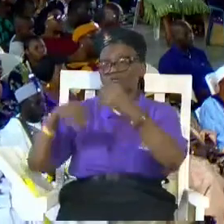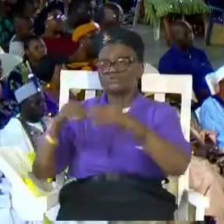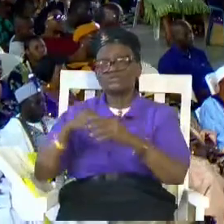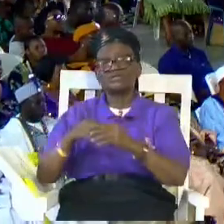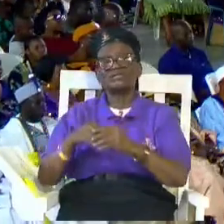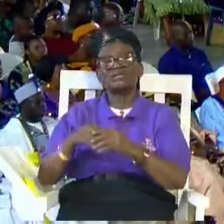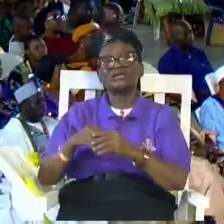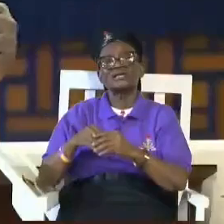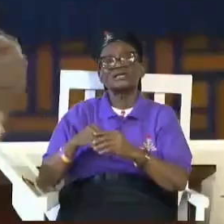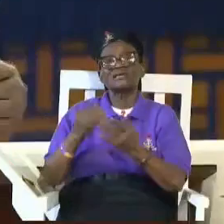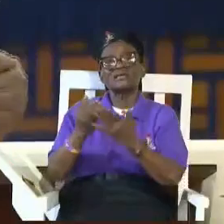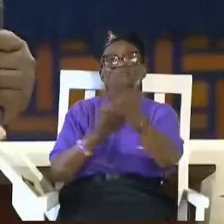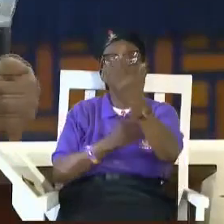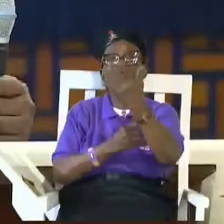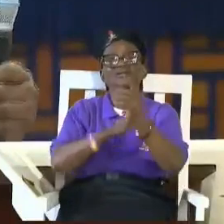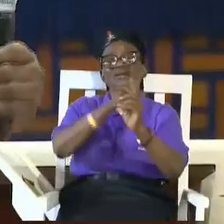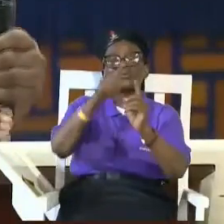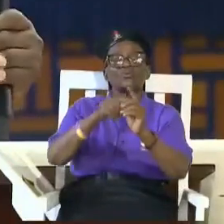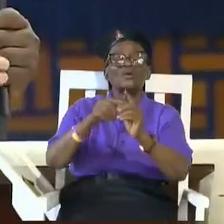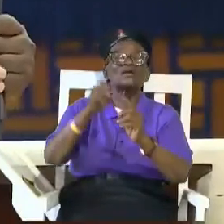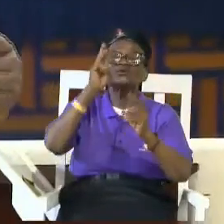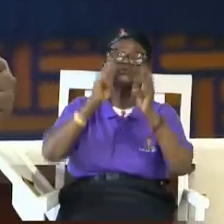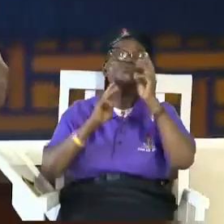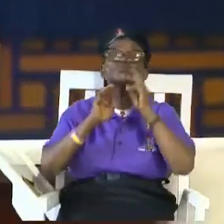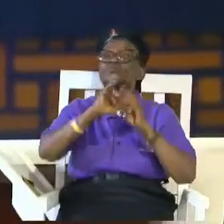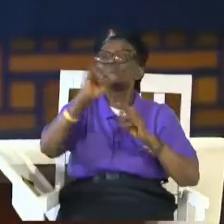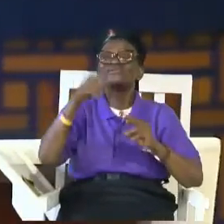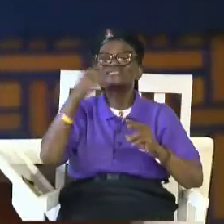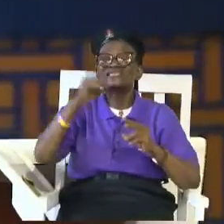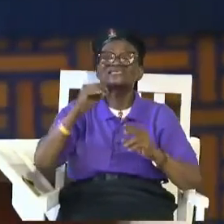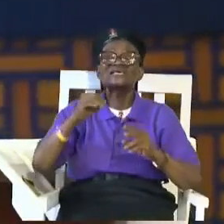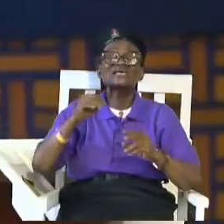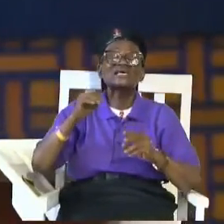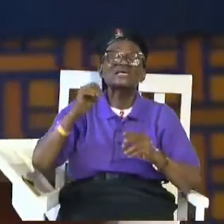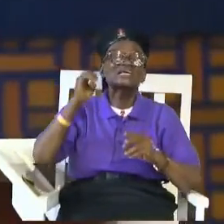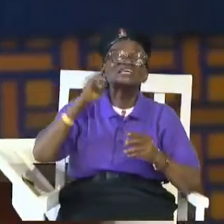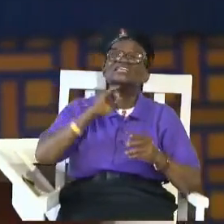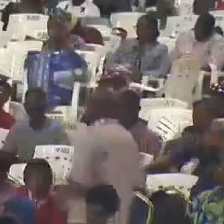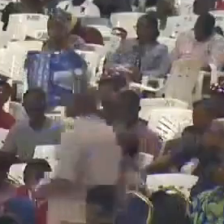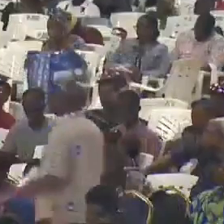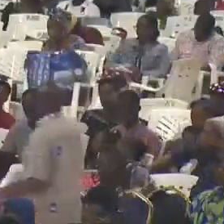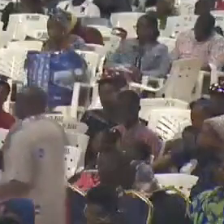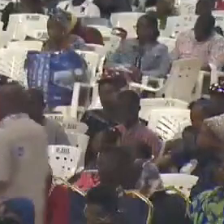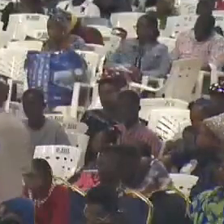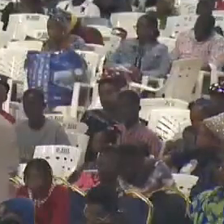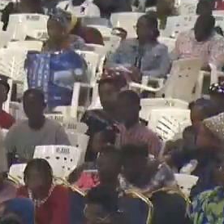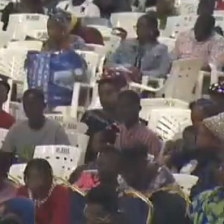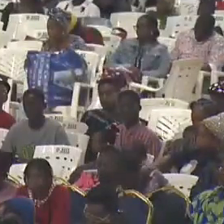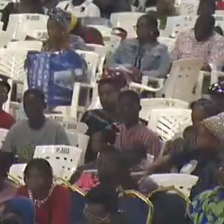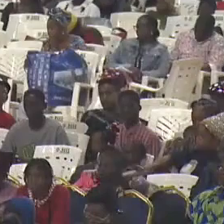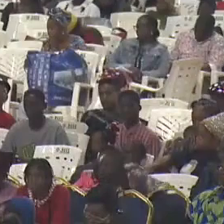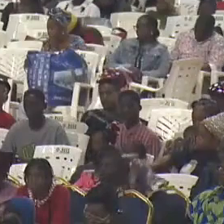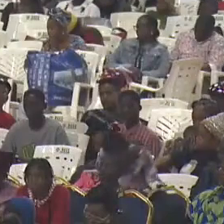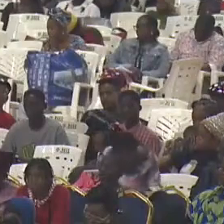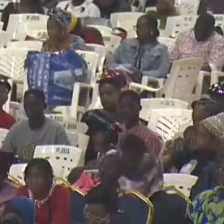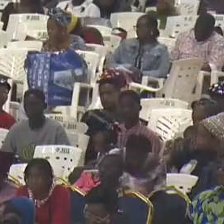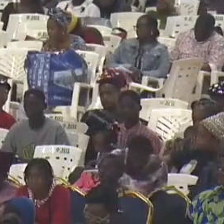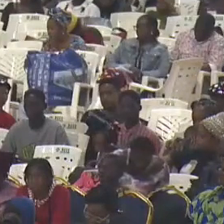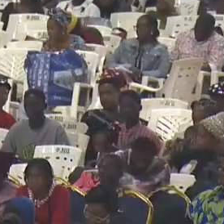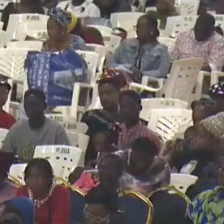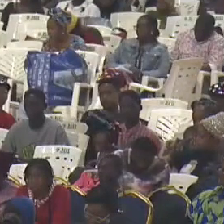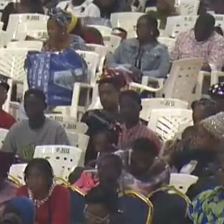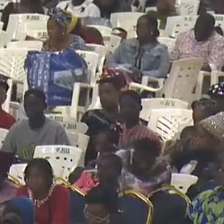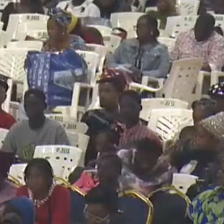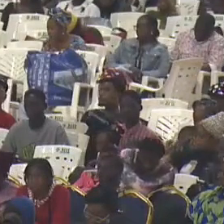morning. And now when weeping says it's not going to change to joy, then we have